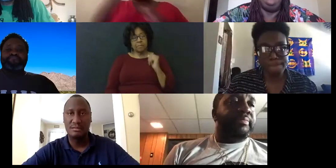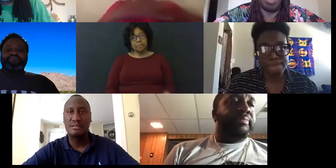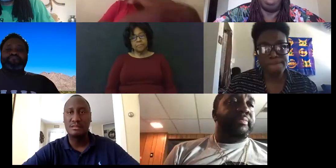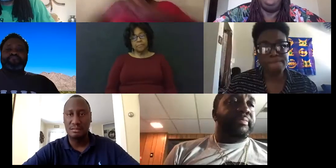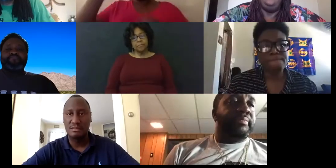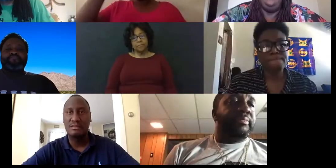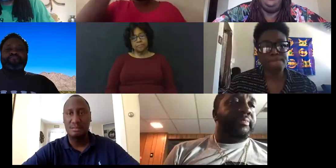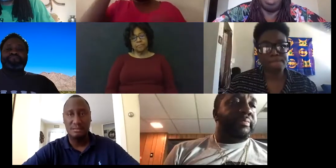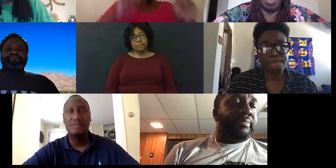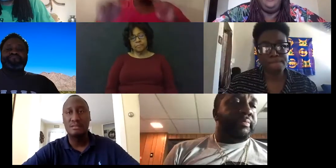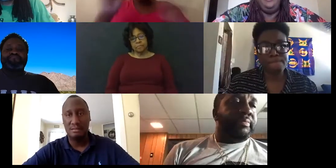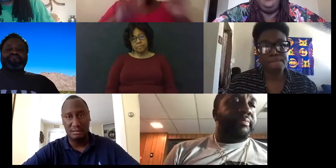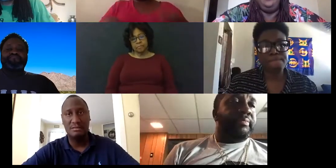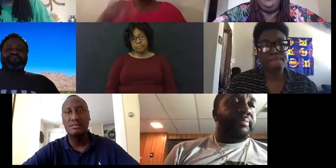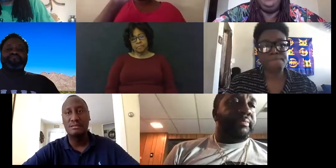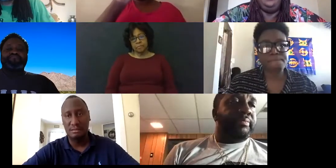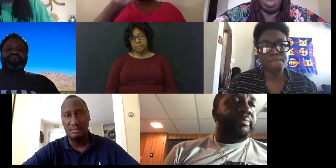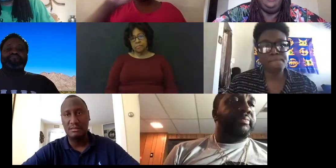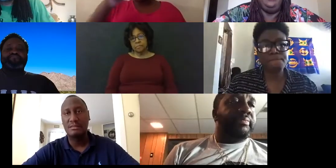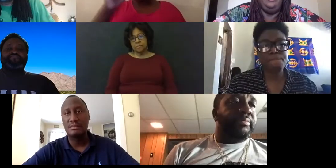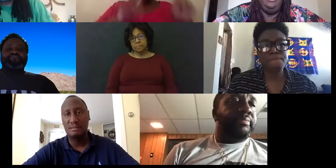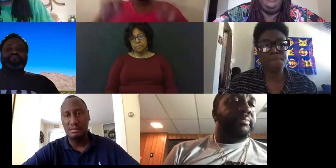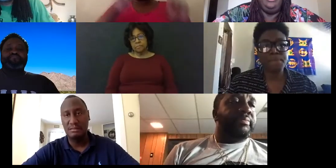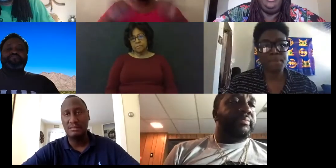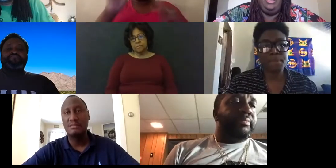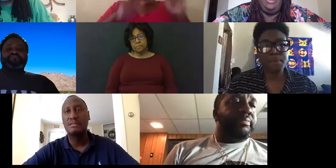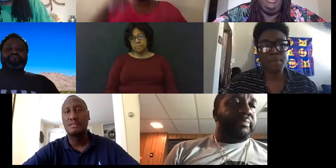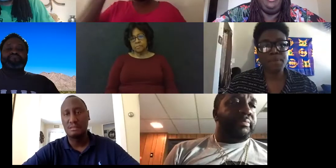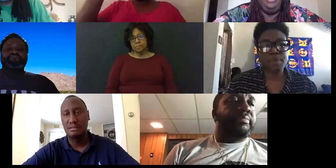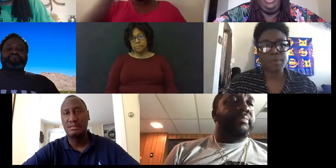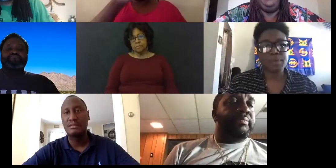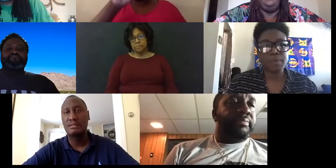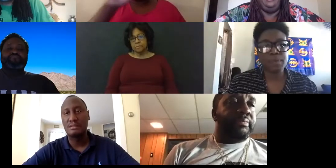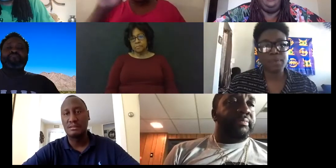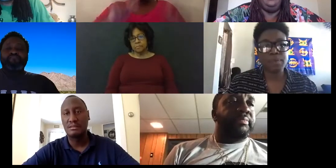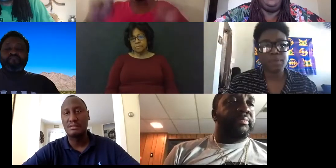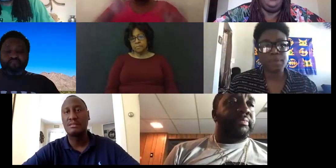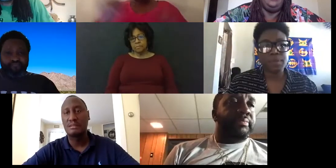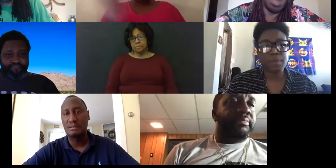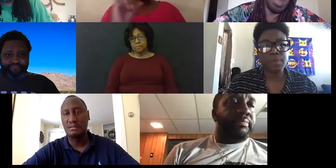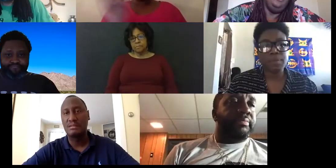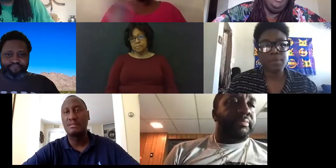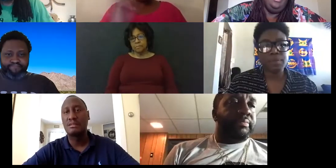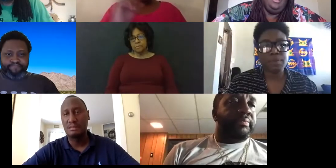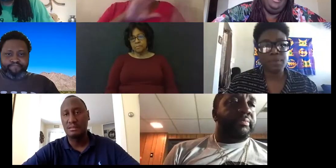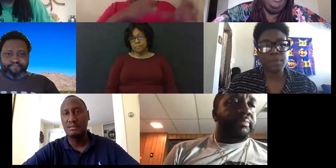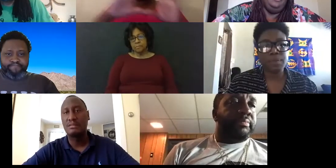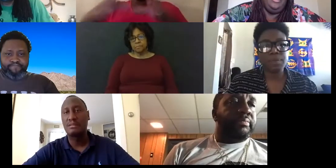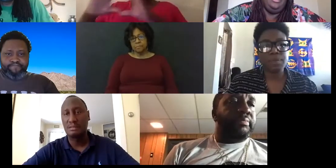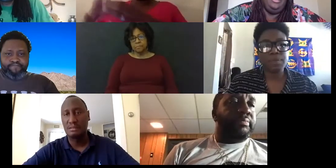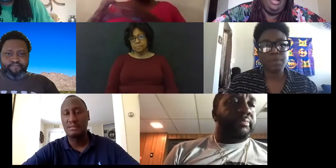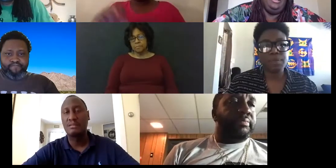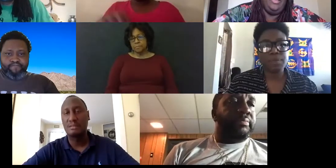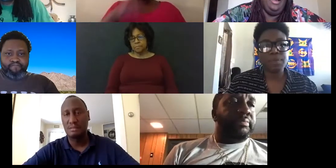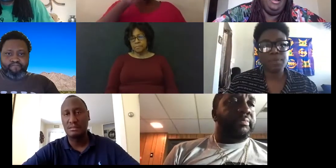Latinx people, queer people too, who are, you know, not accounted for in a lot of studies